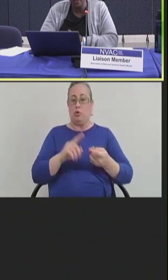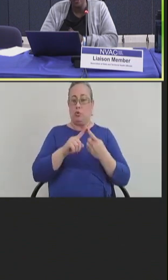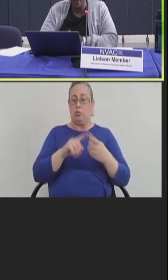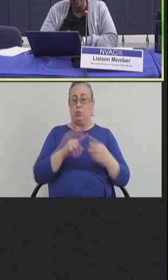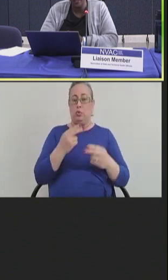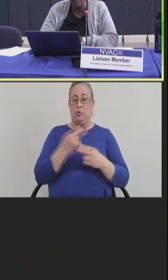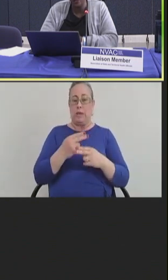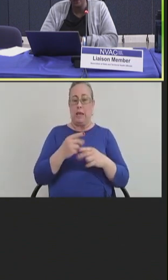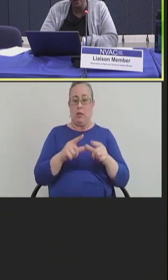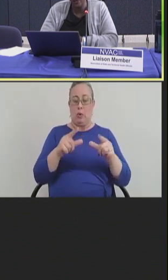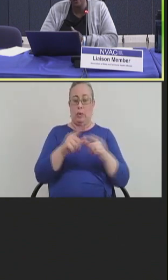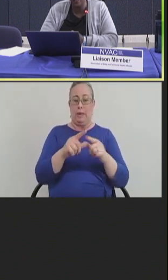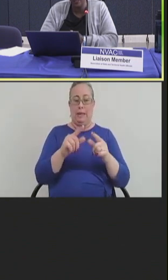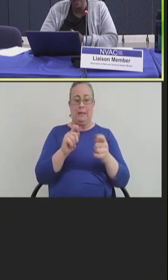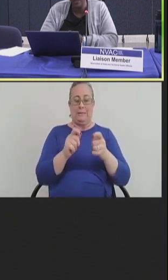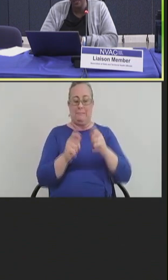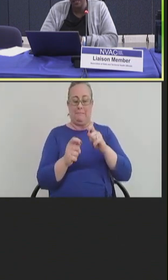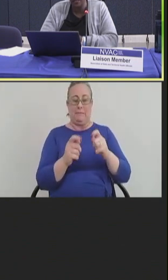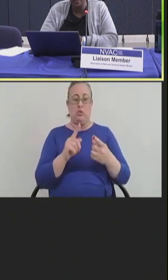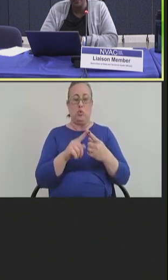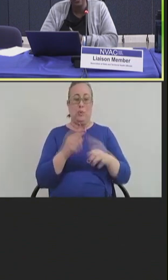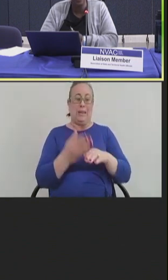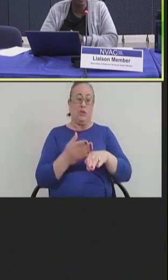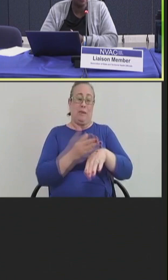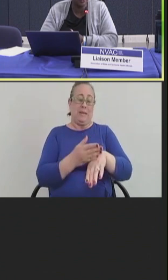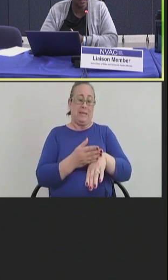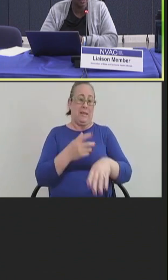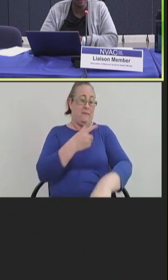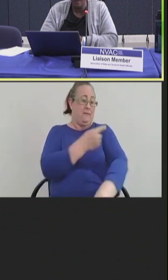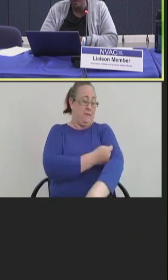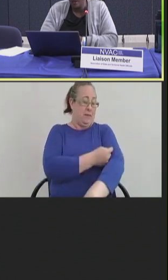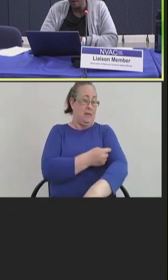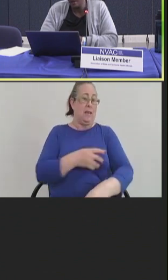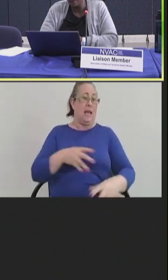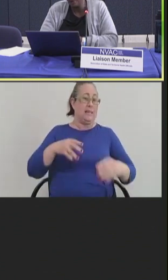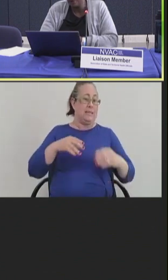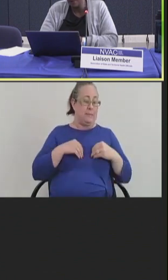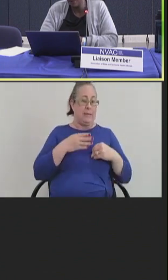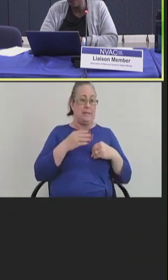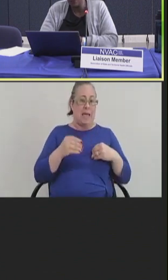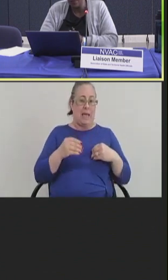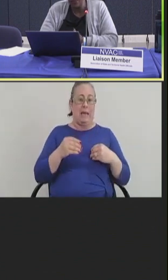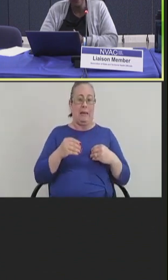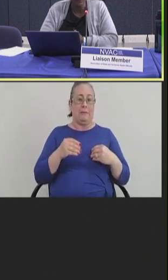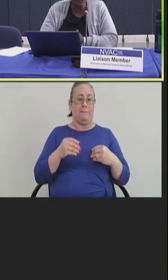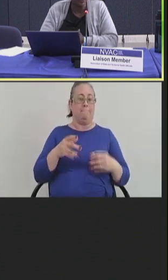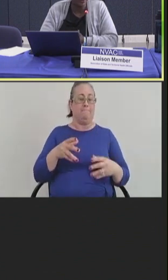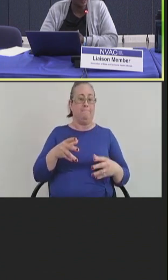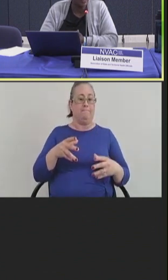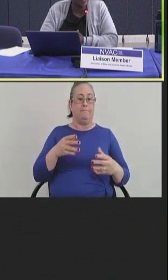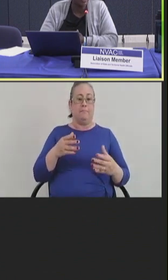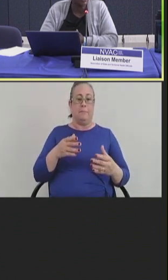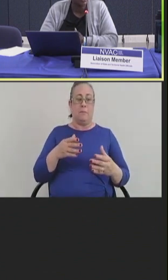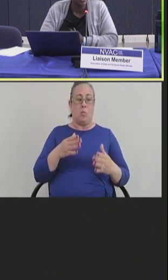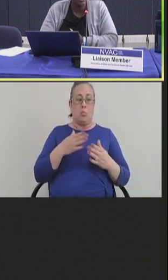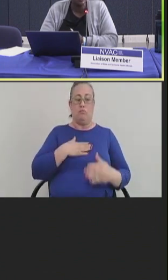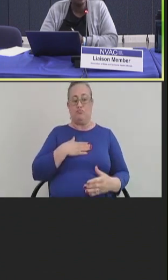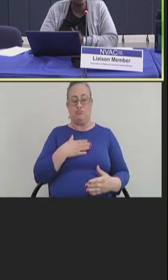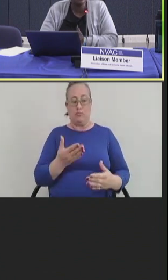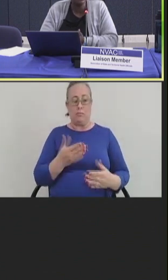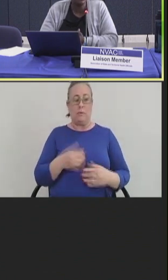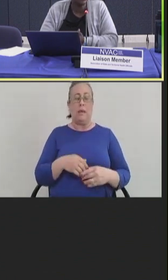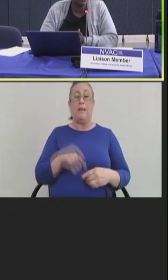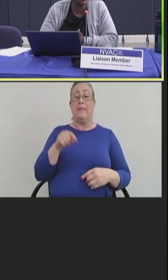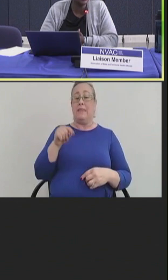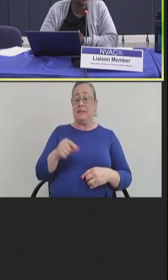evidence-based strategies to increase vaccine acceptance and uptake amongst racial and ethnic minority populations. This